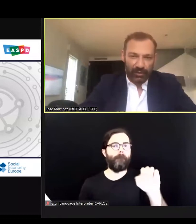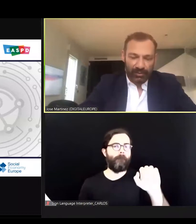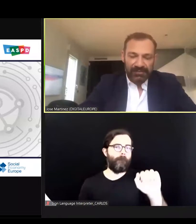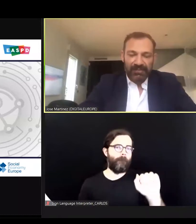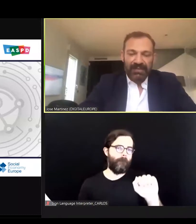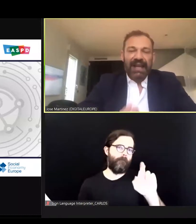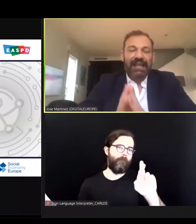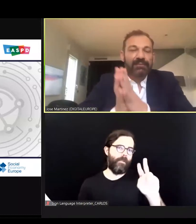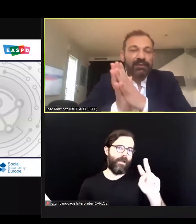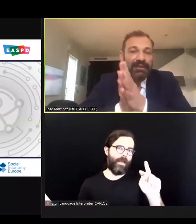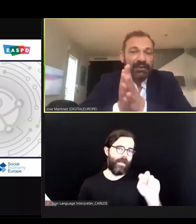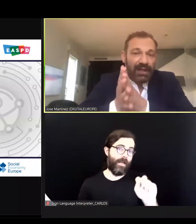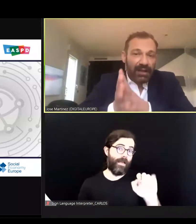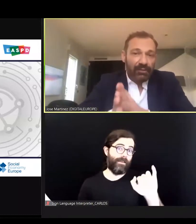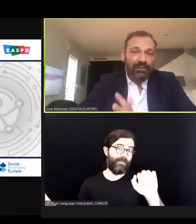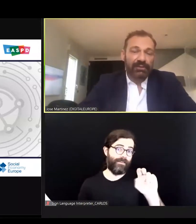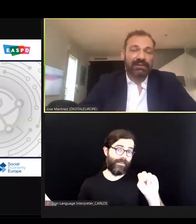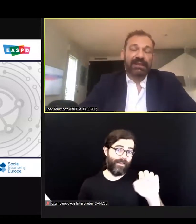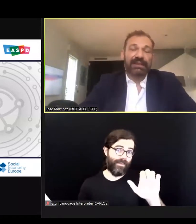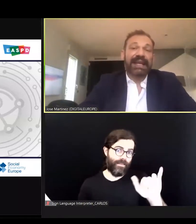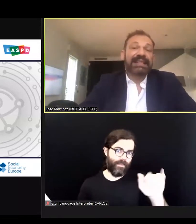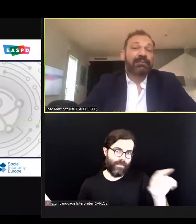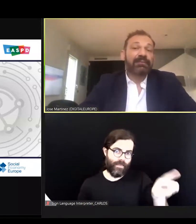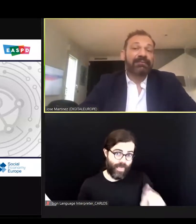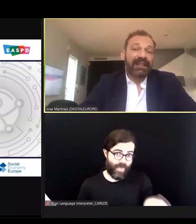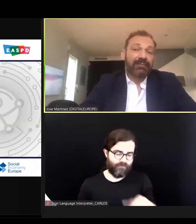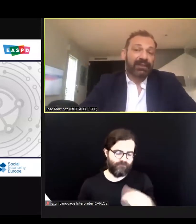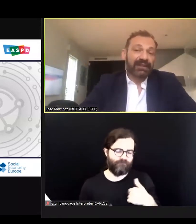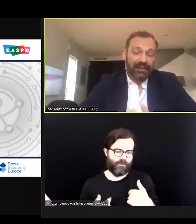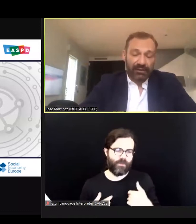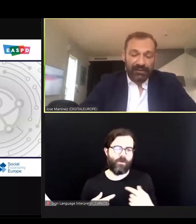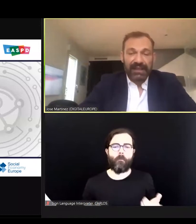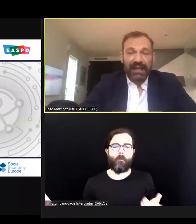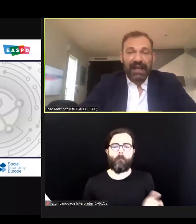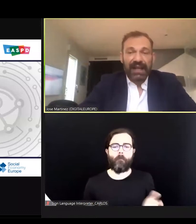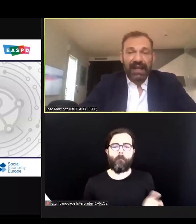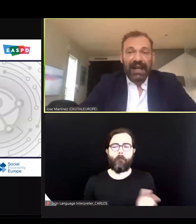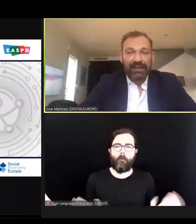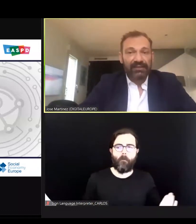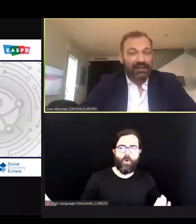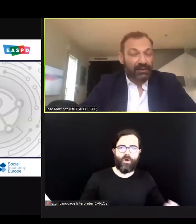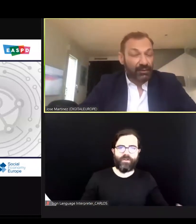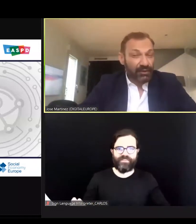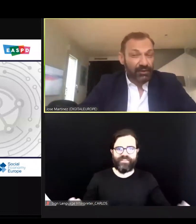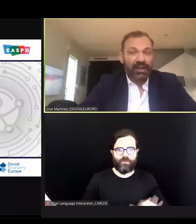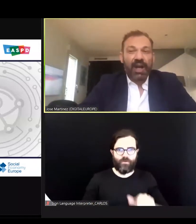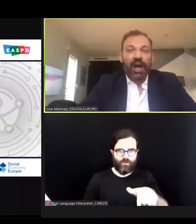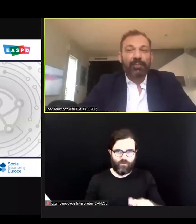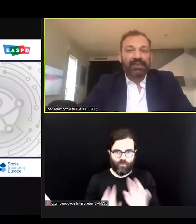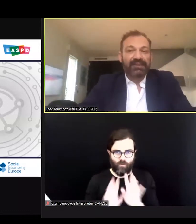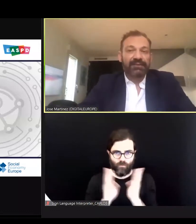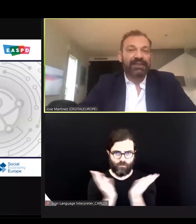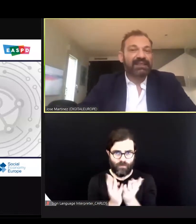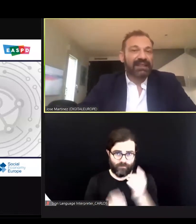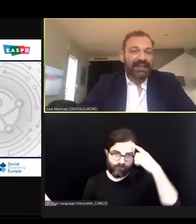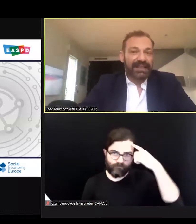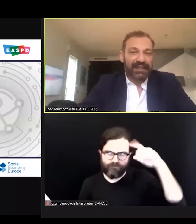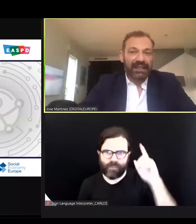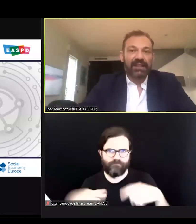workshop. As probably you know, the 95% of the higher education institutions opted for